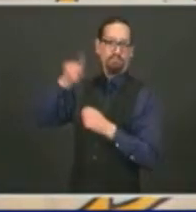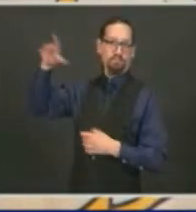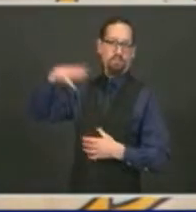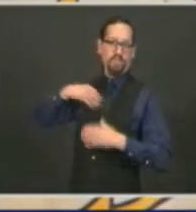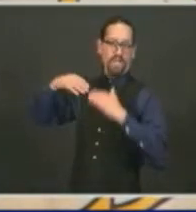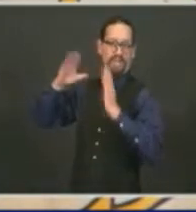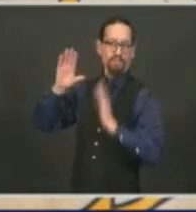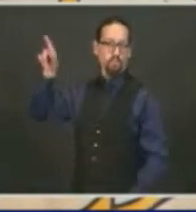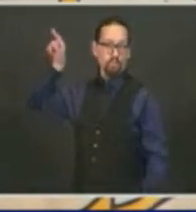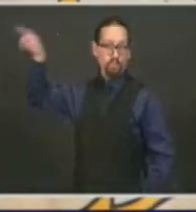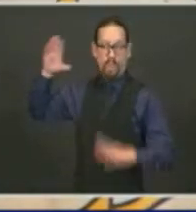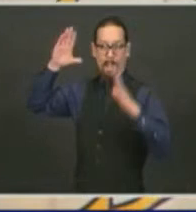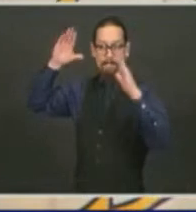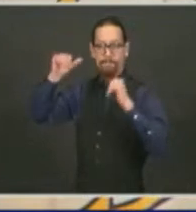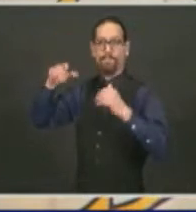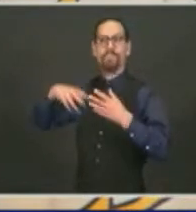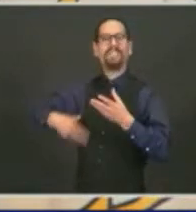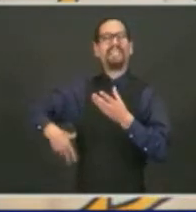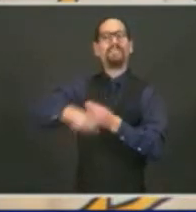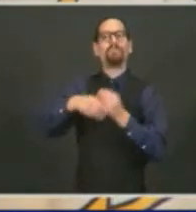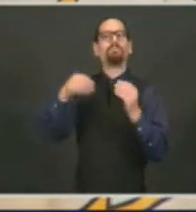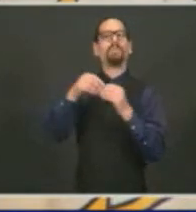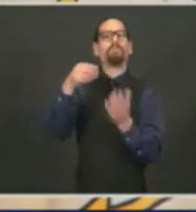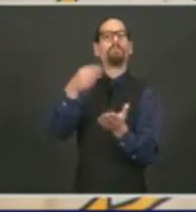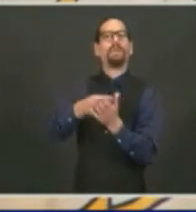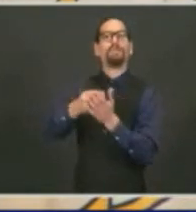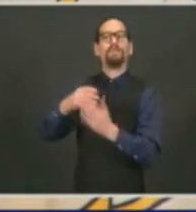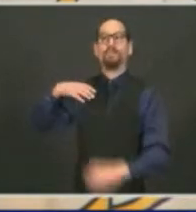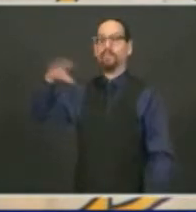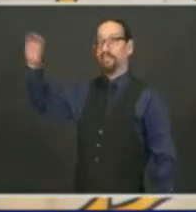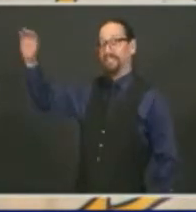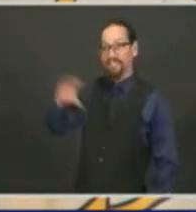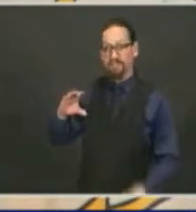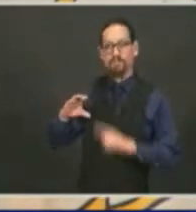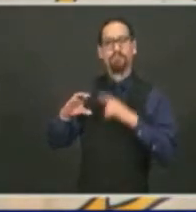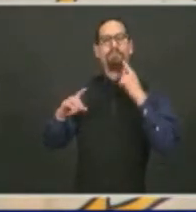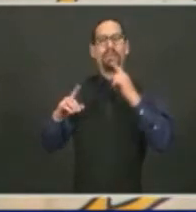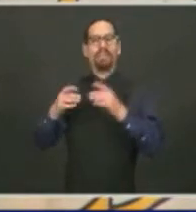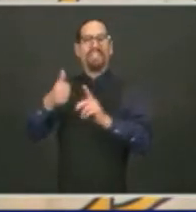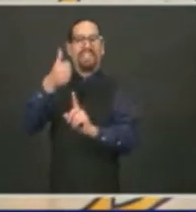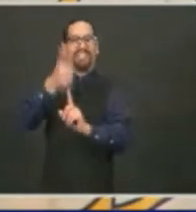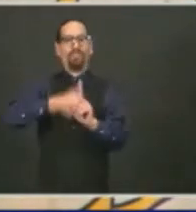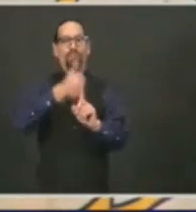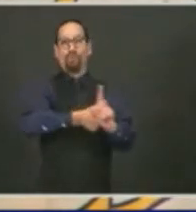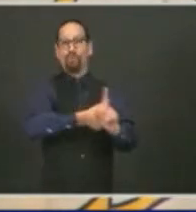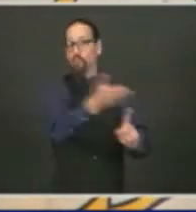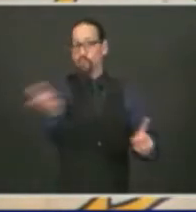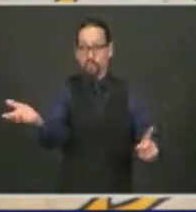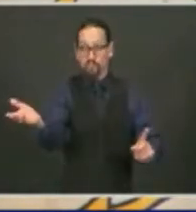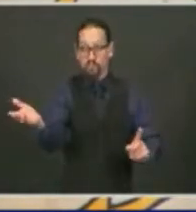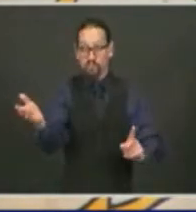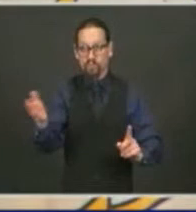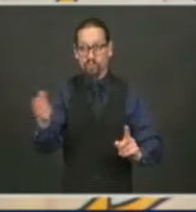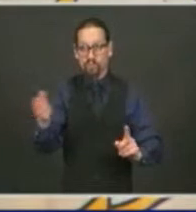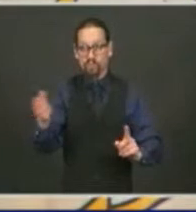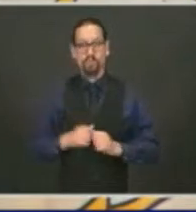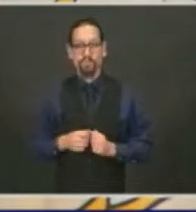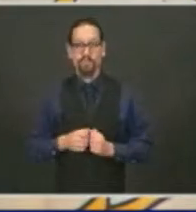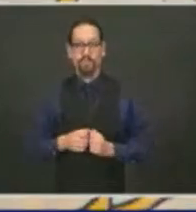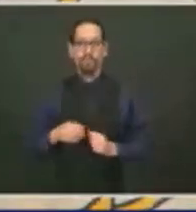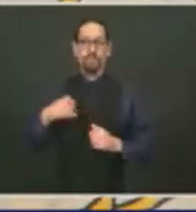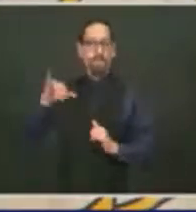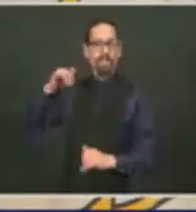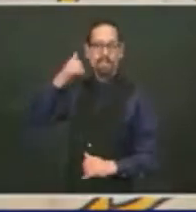relief for individuals. And I call our federal delegation every single day to say, where are we? Is that